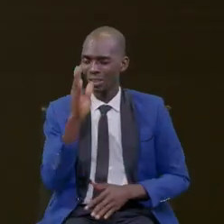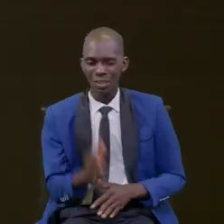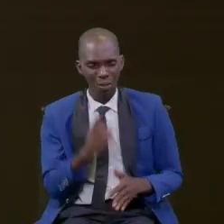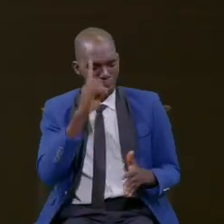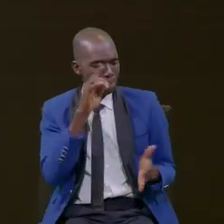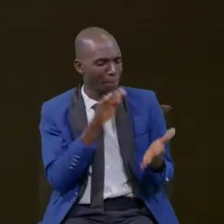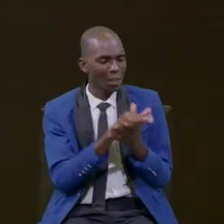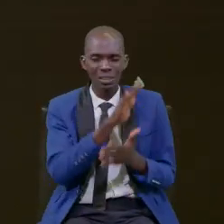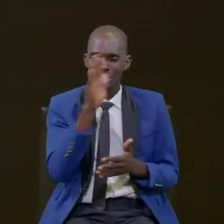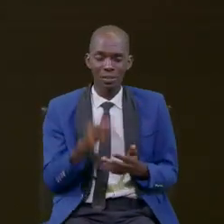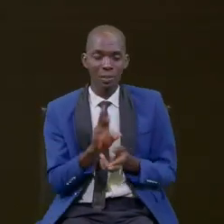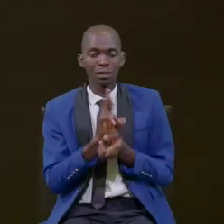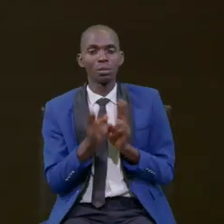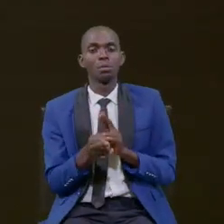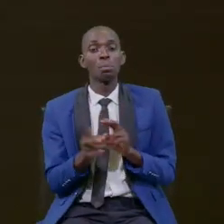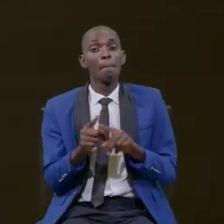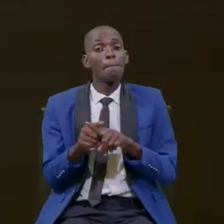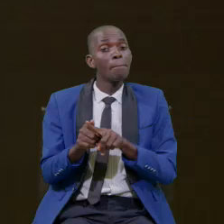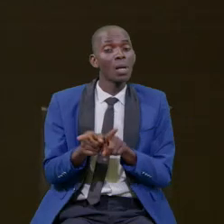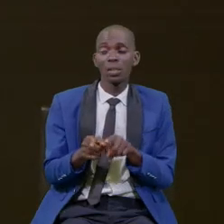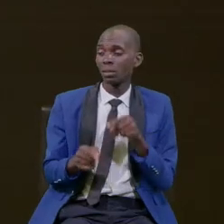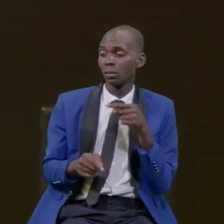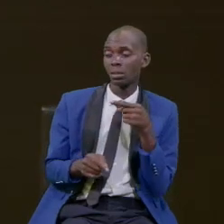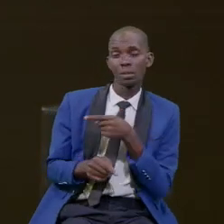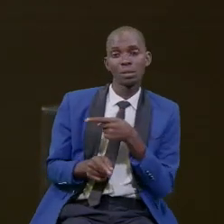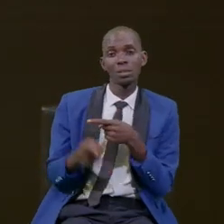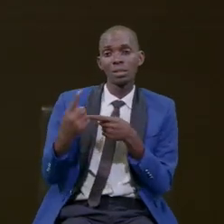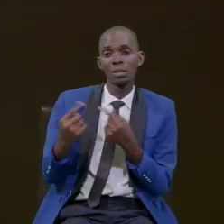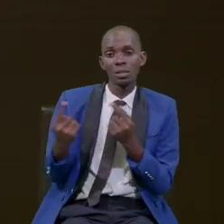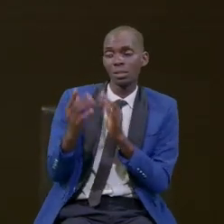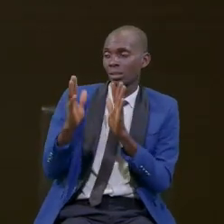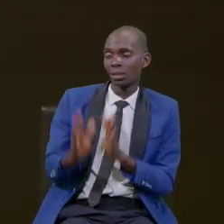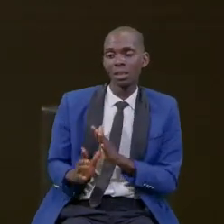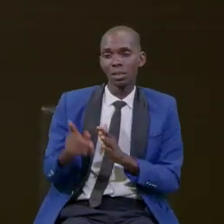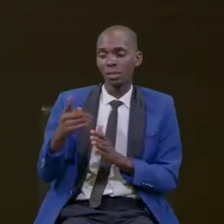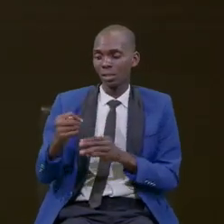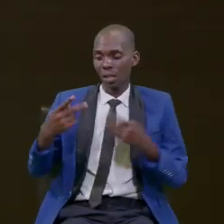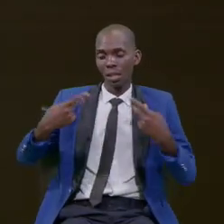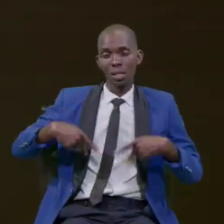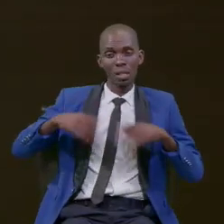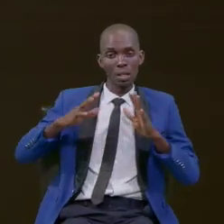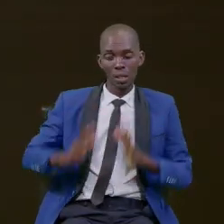not repent, but the publicans and the harlots